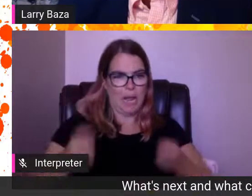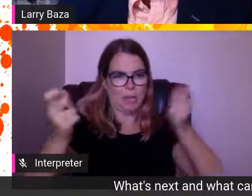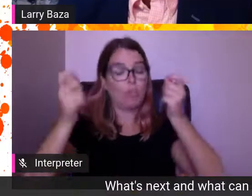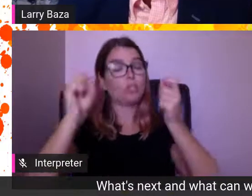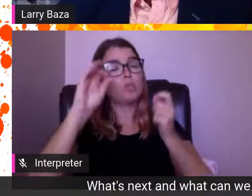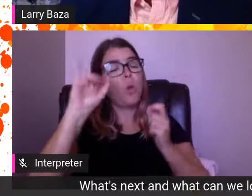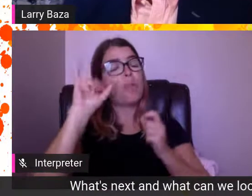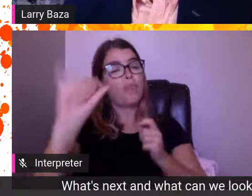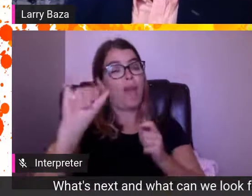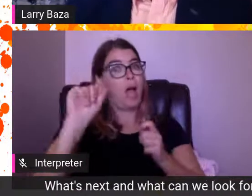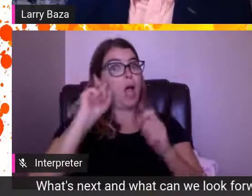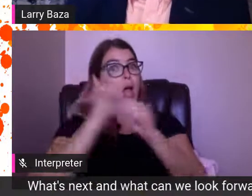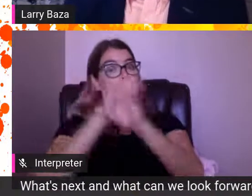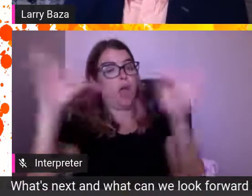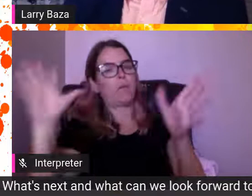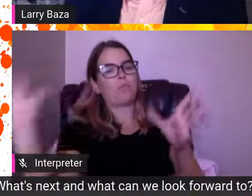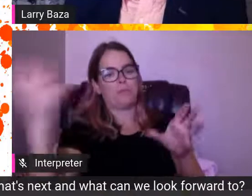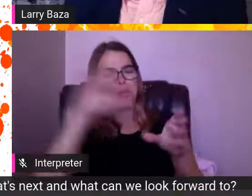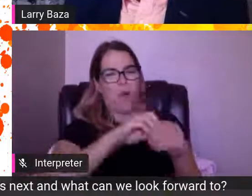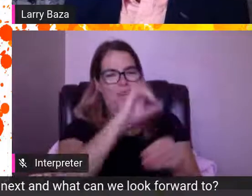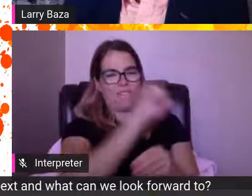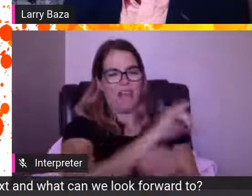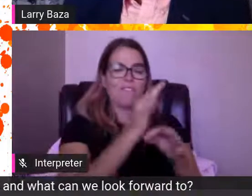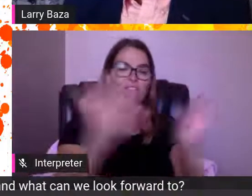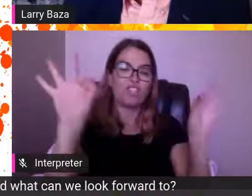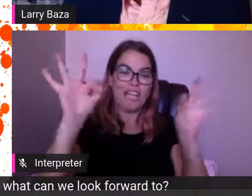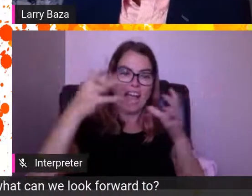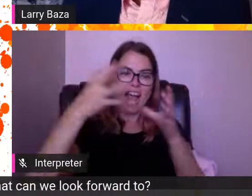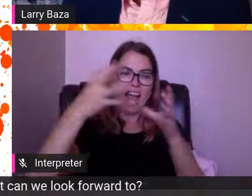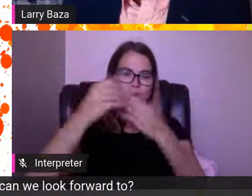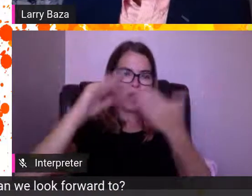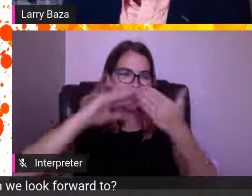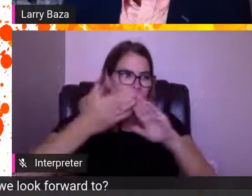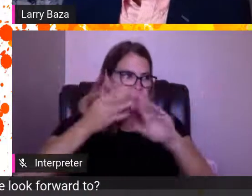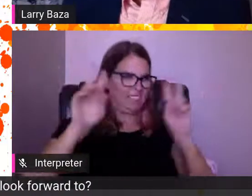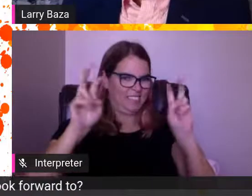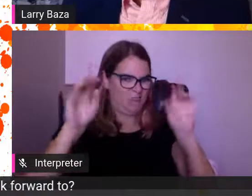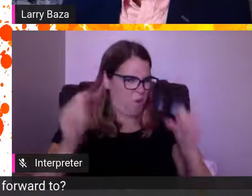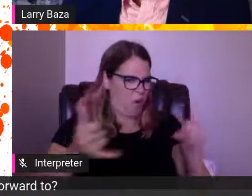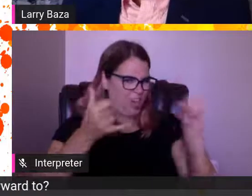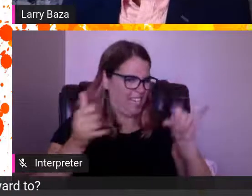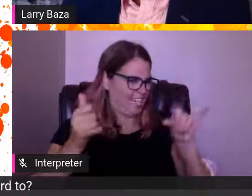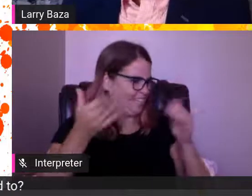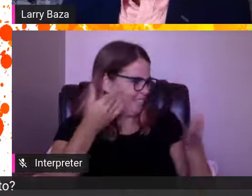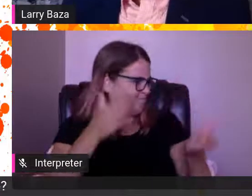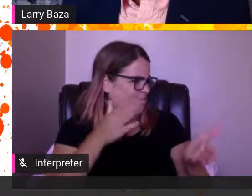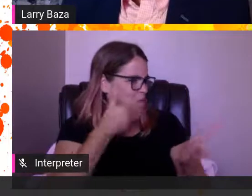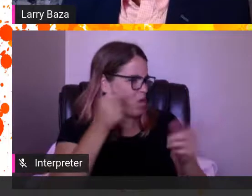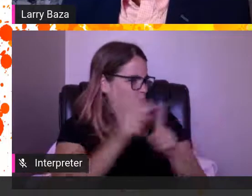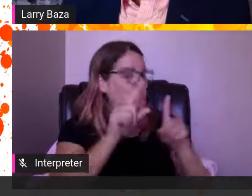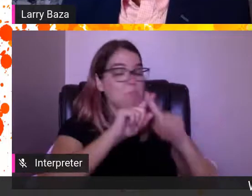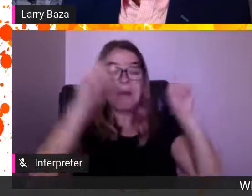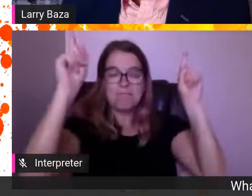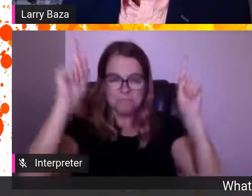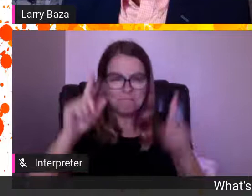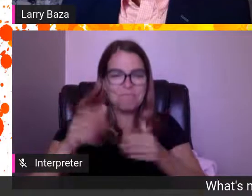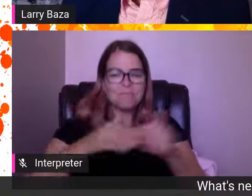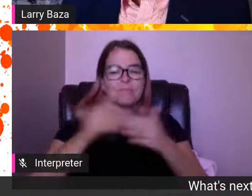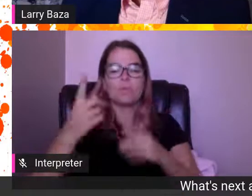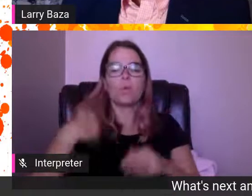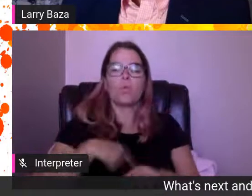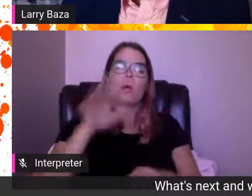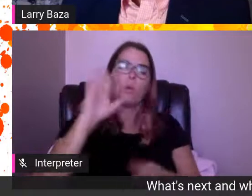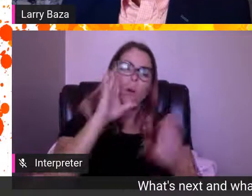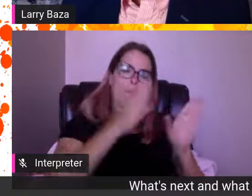as part of these free outdoor community parties, for lack of a better word. So we're absolutely going to plan